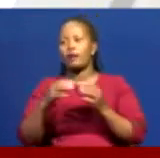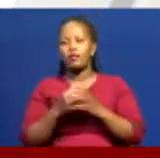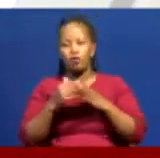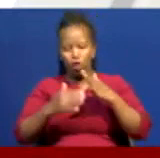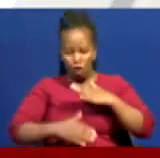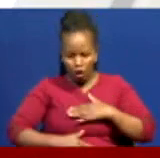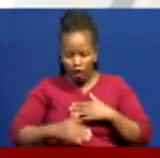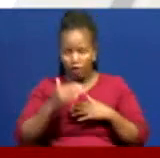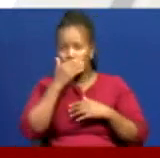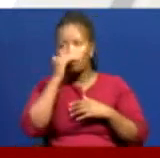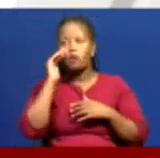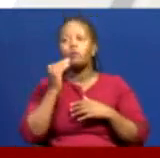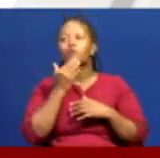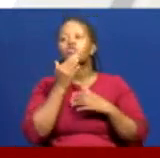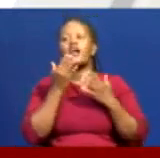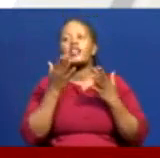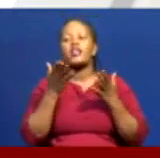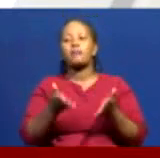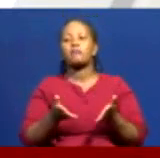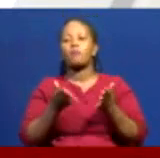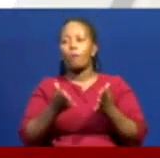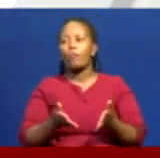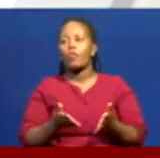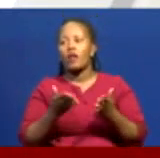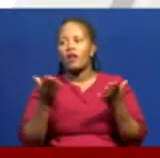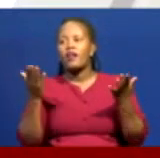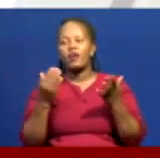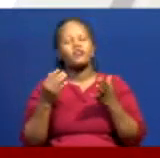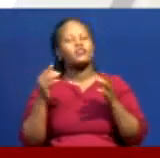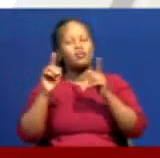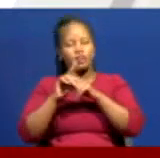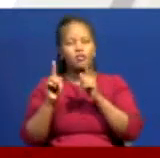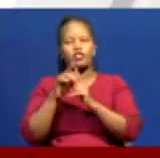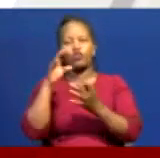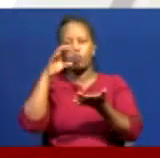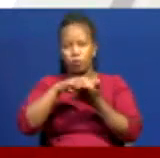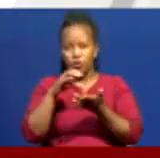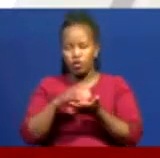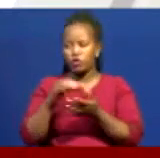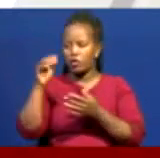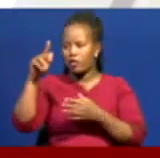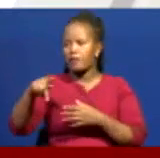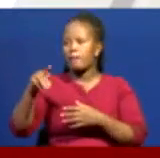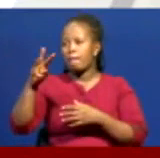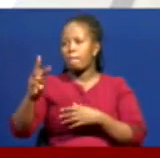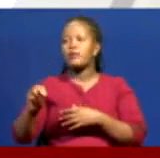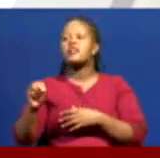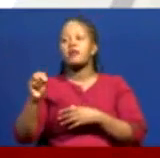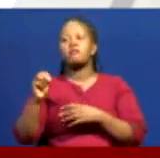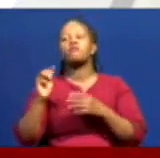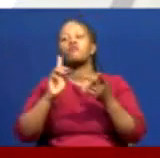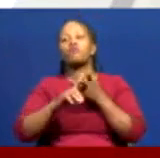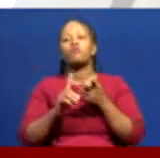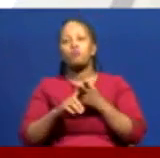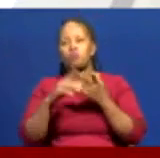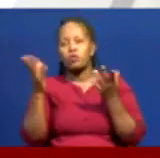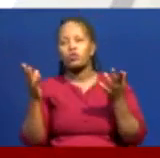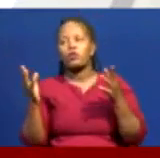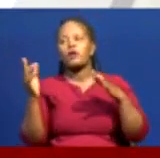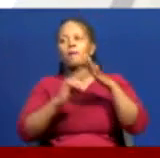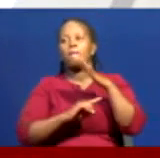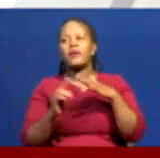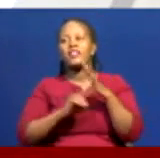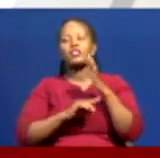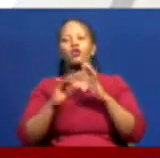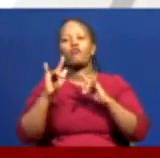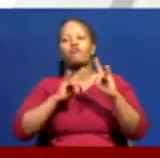Musalia Mudavadi now is still holds the office of the Prime Cabinet Secretary and the Ministry of